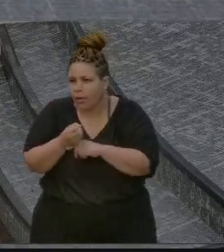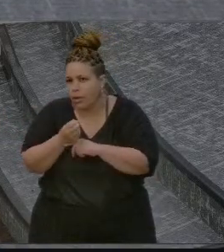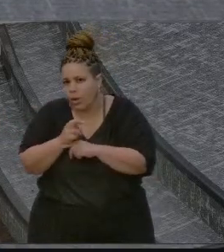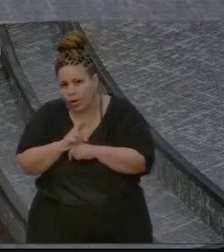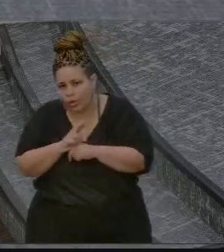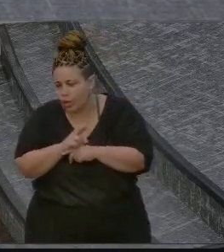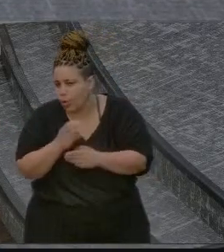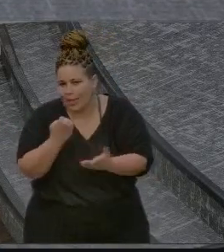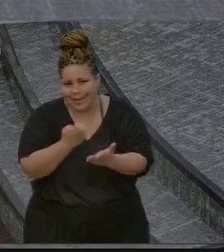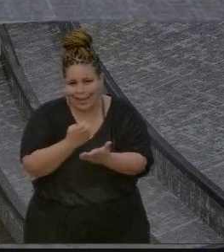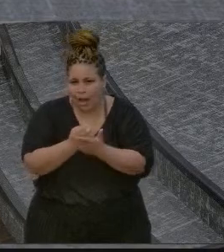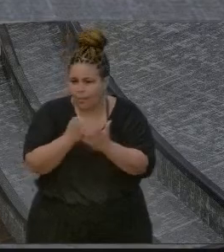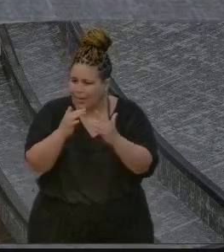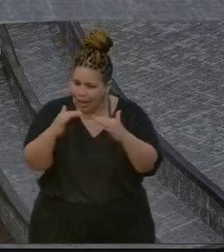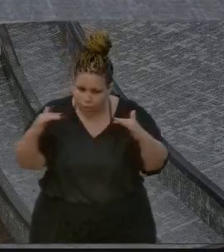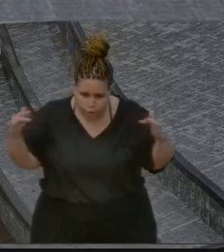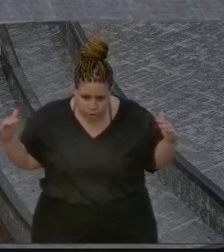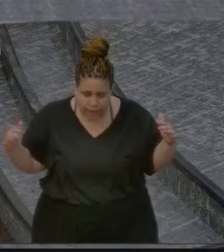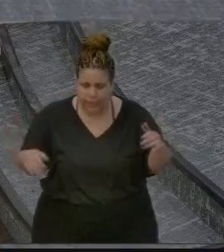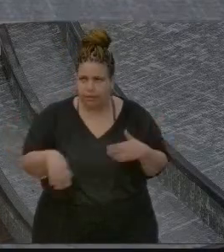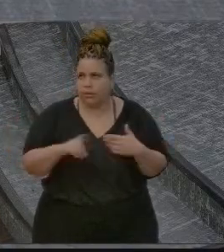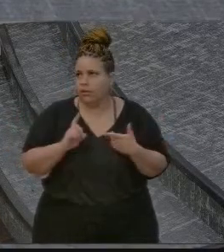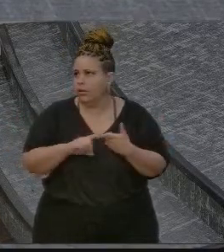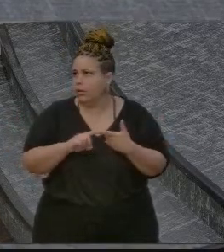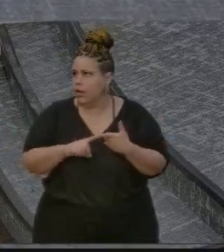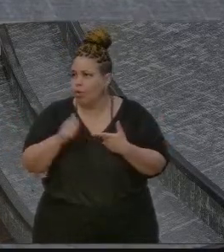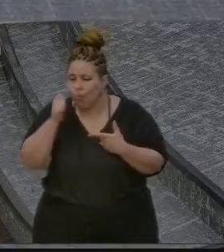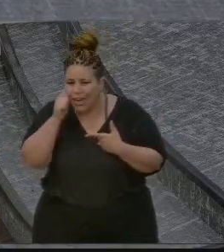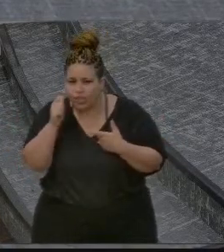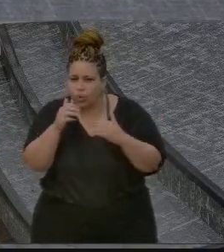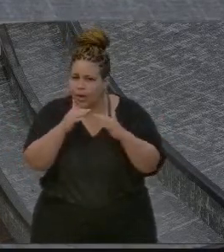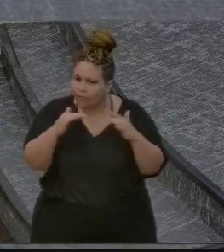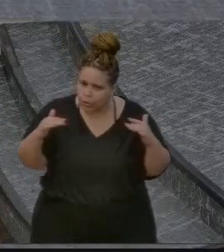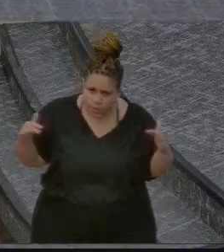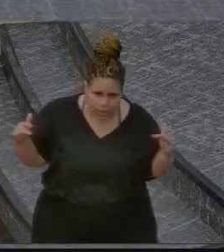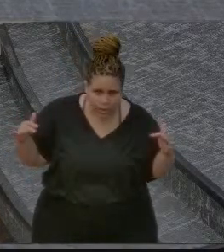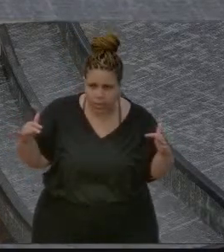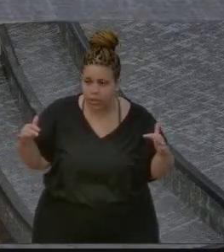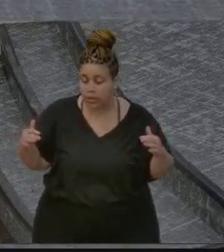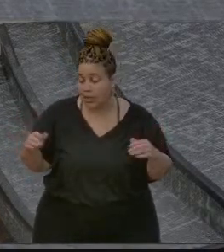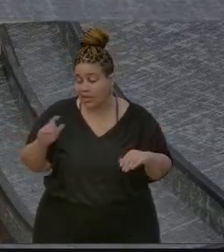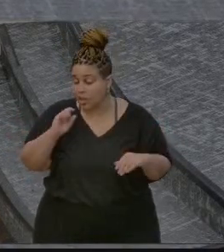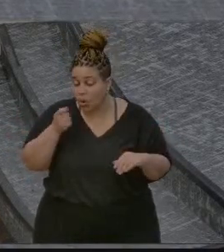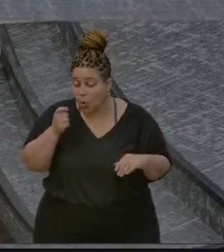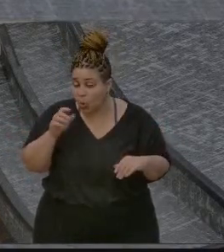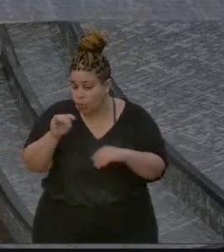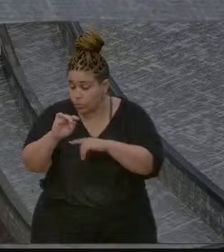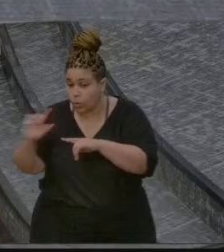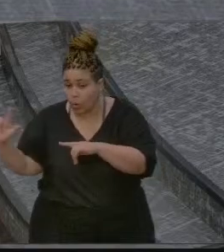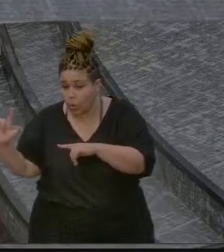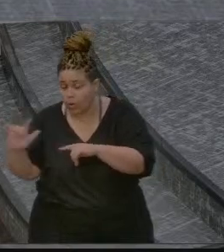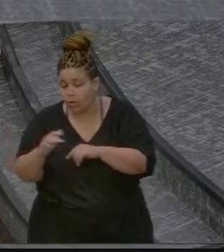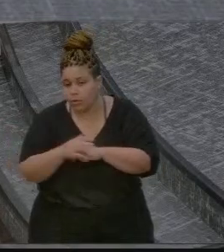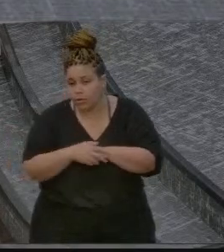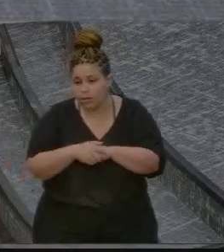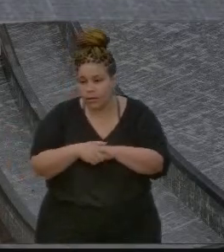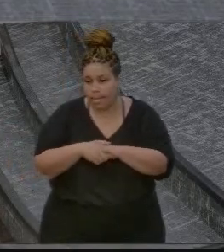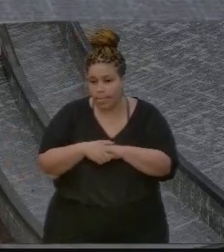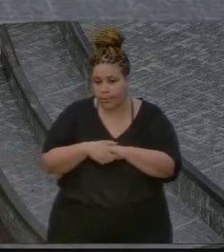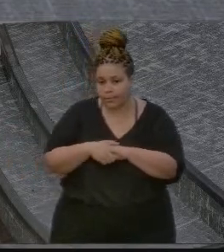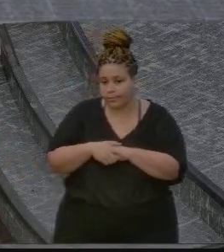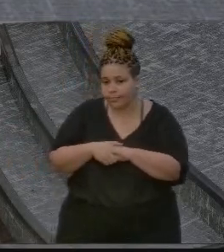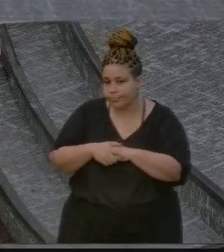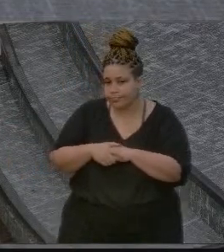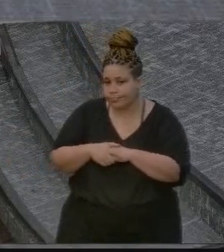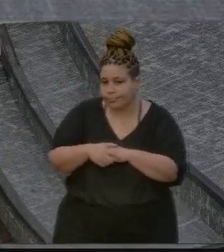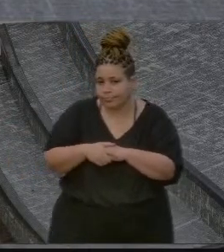instead of just racial diversity. He can do whatever we want him to do. It's a funky little tool. So, and he's got all these high